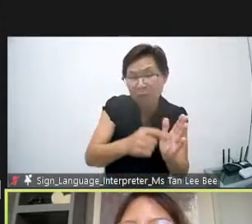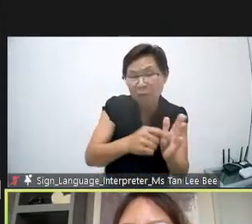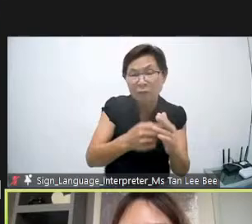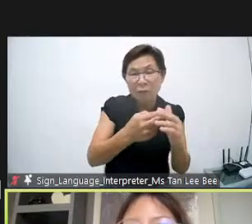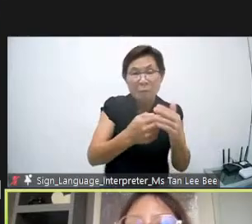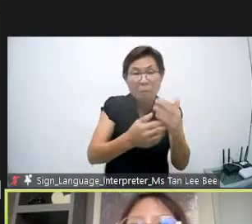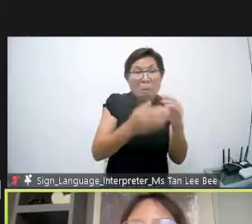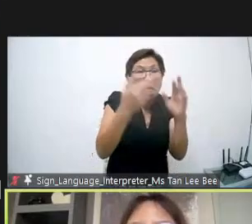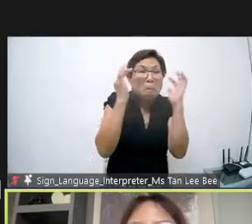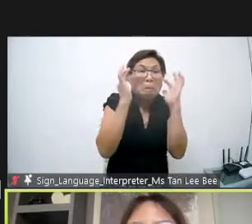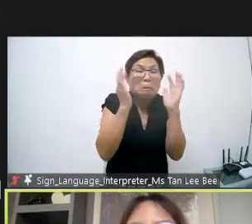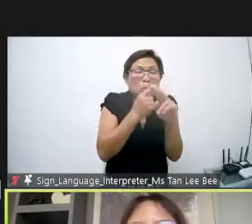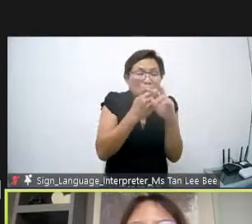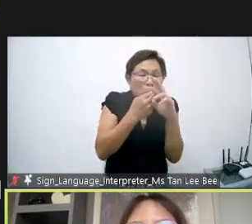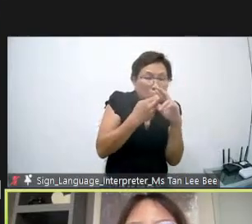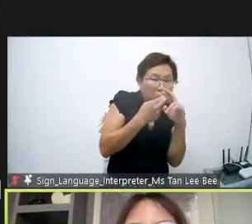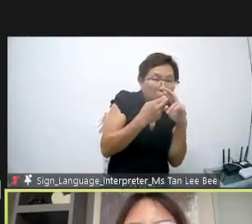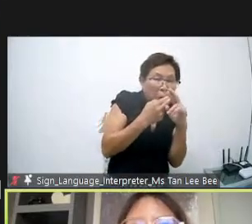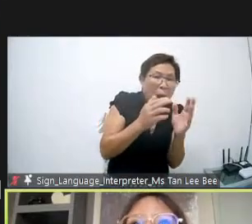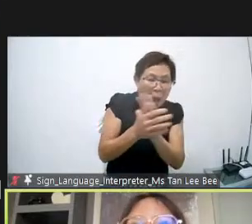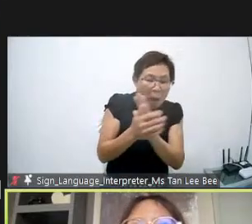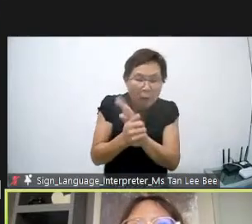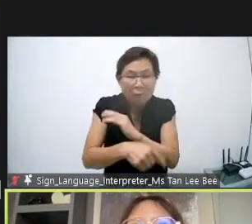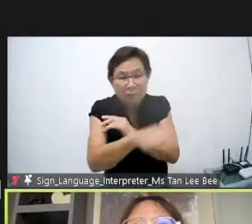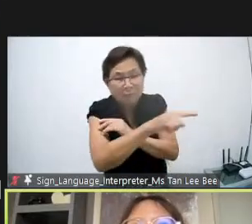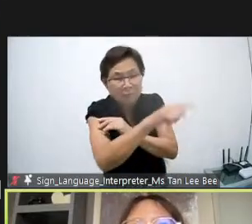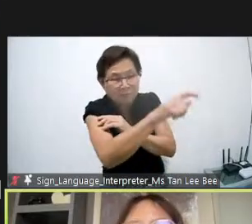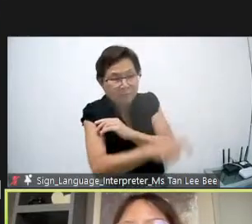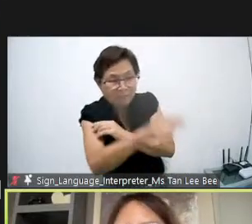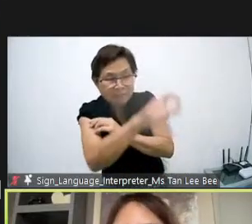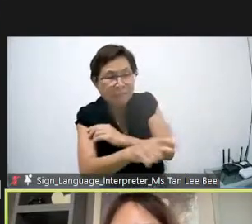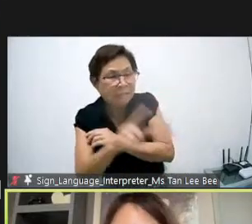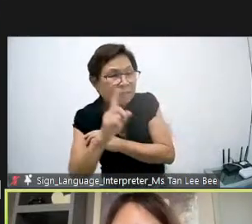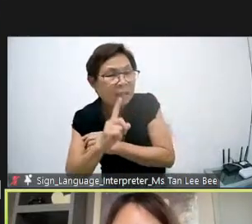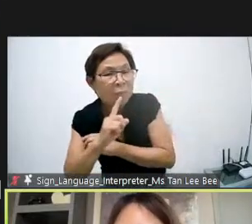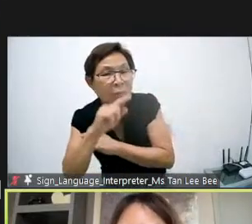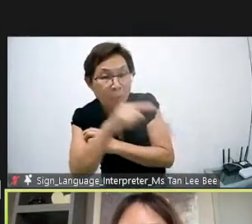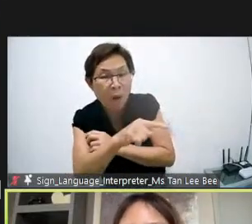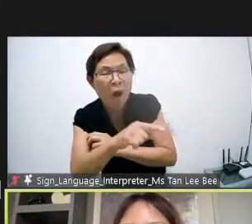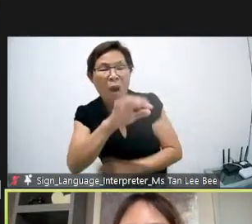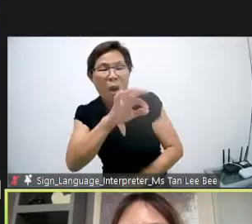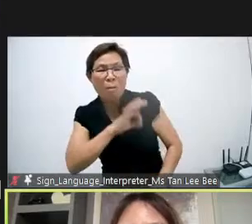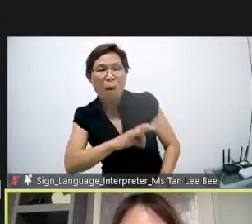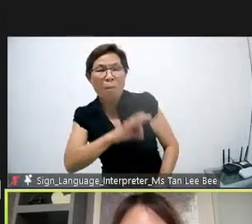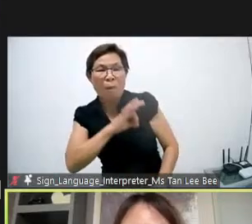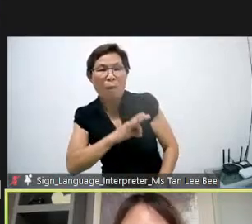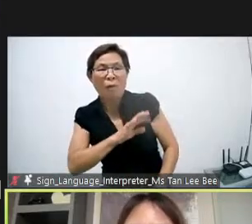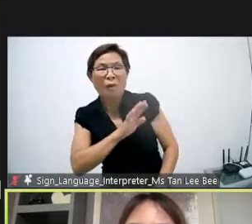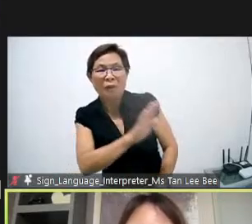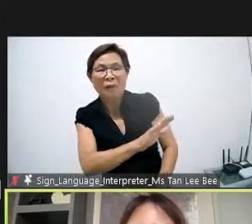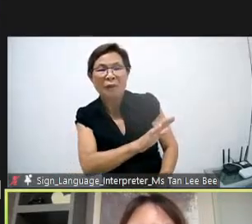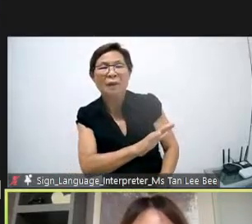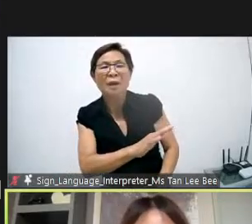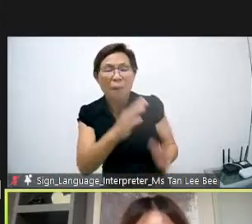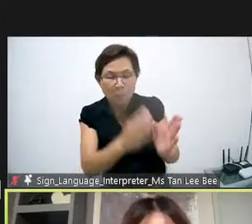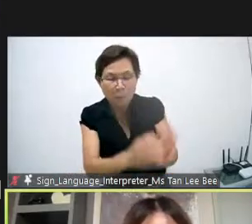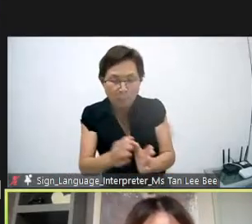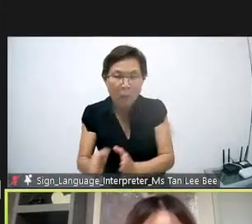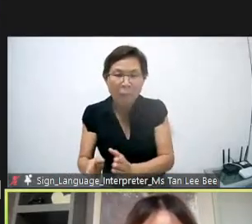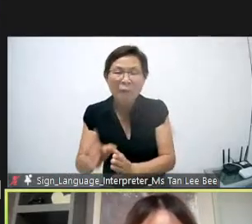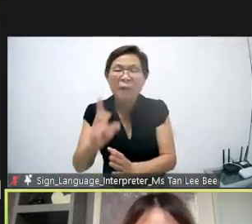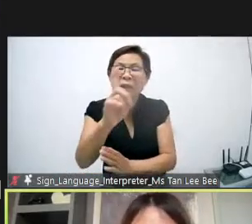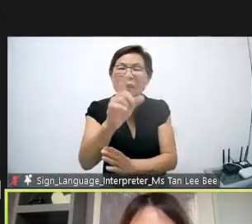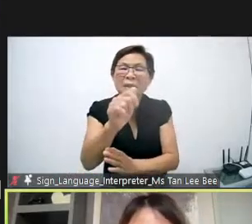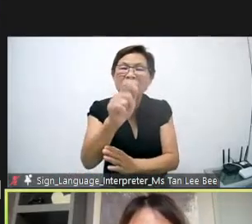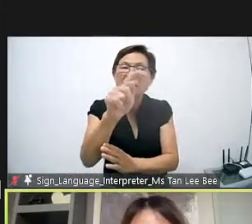ability of them can be the advantage in preparing dataset for